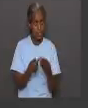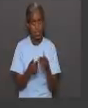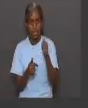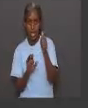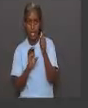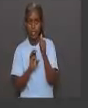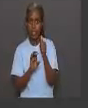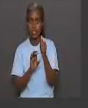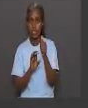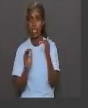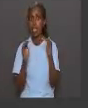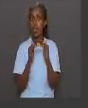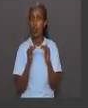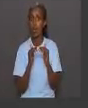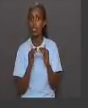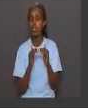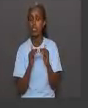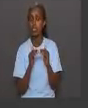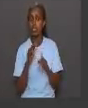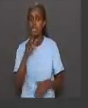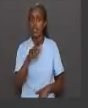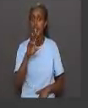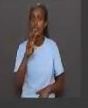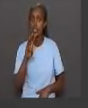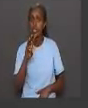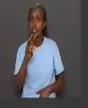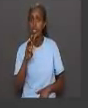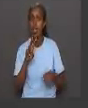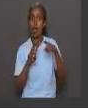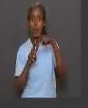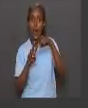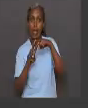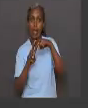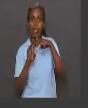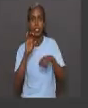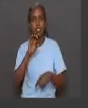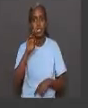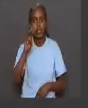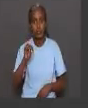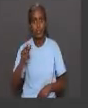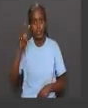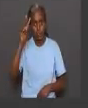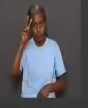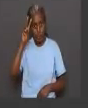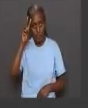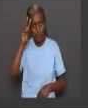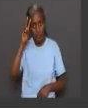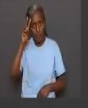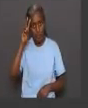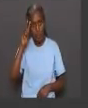Since AC equals 36 pi centimeters